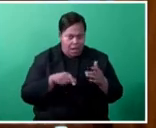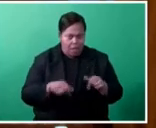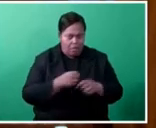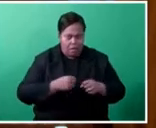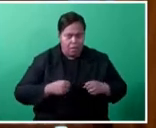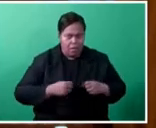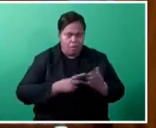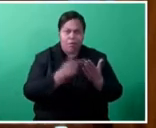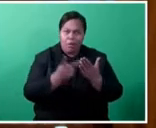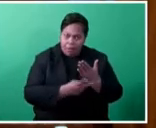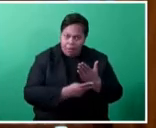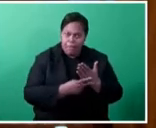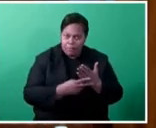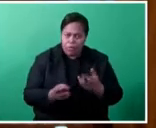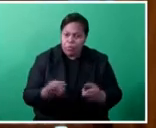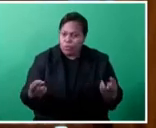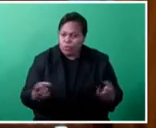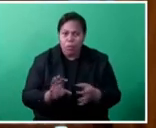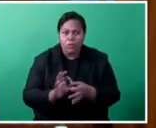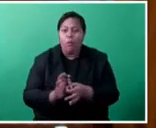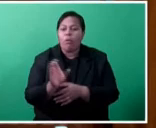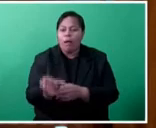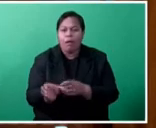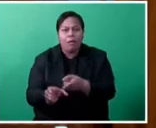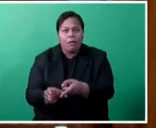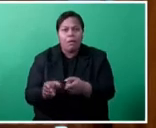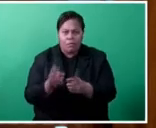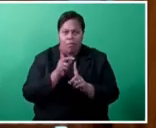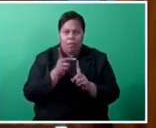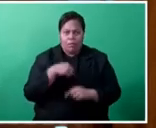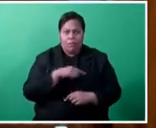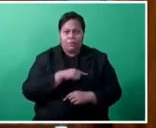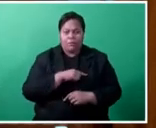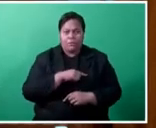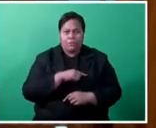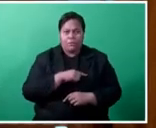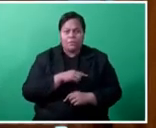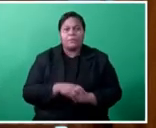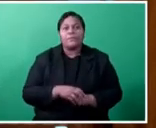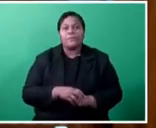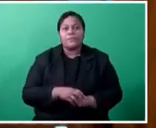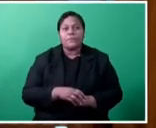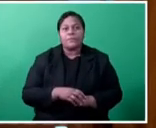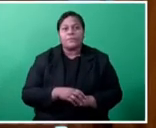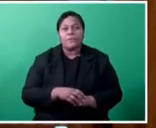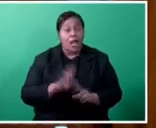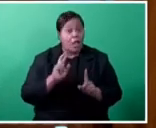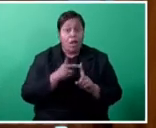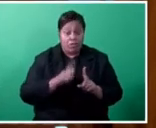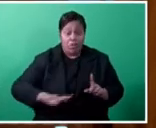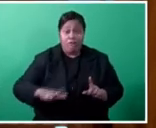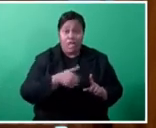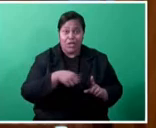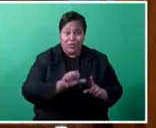of the resource owners is and always will be a priority. It has been the priority of land use division to